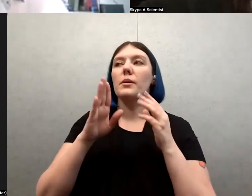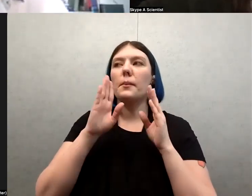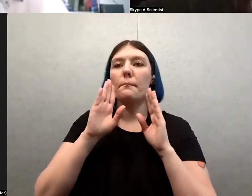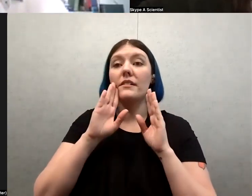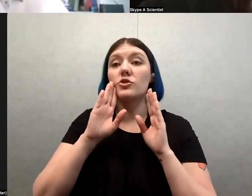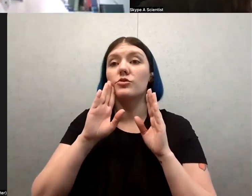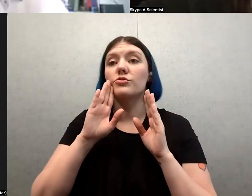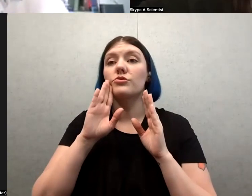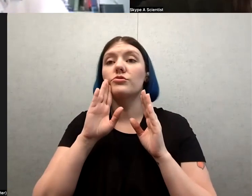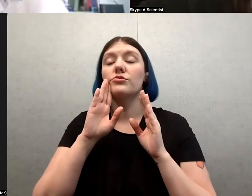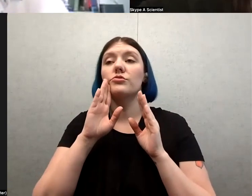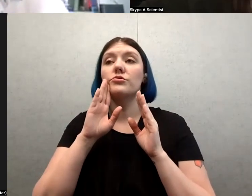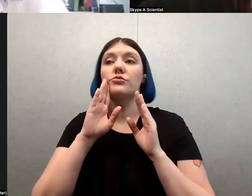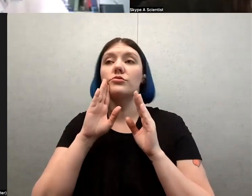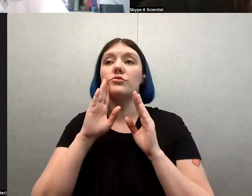to,